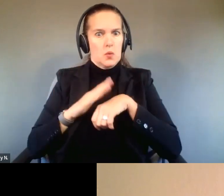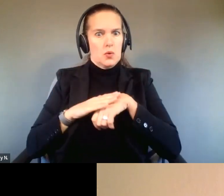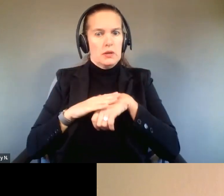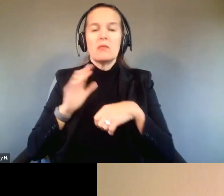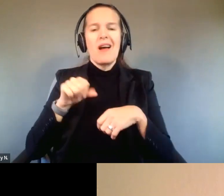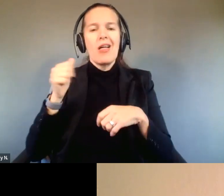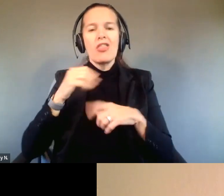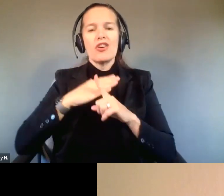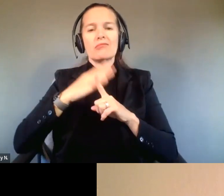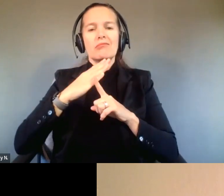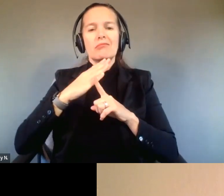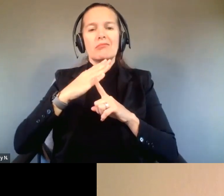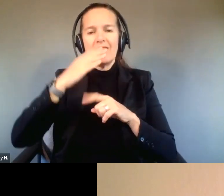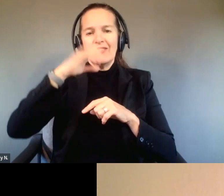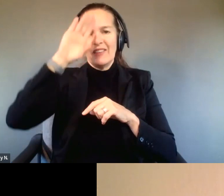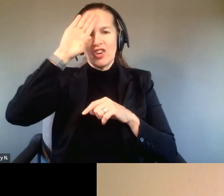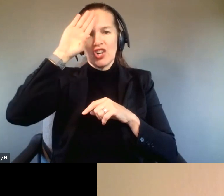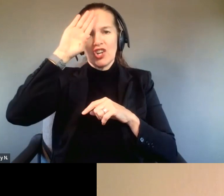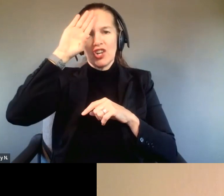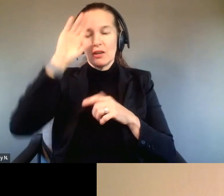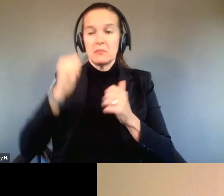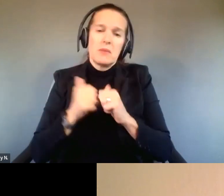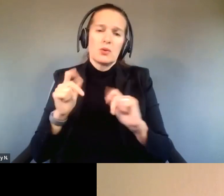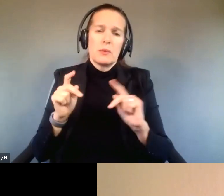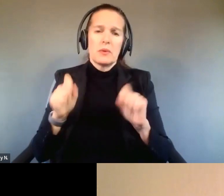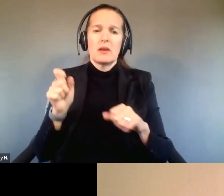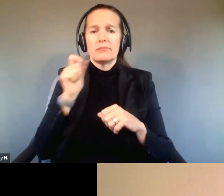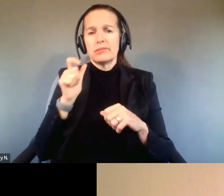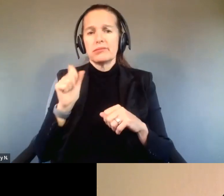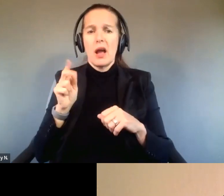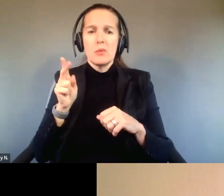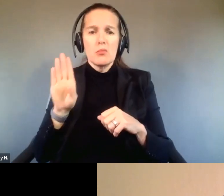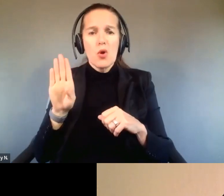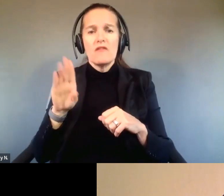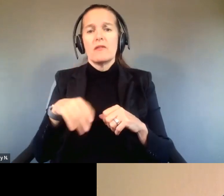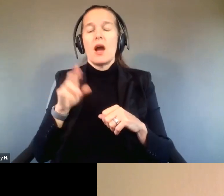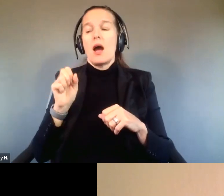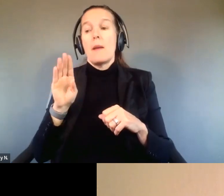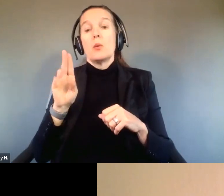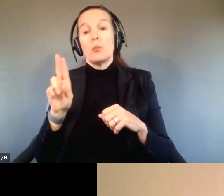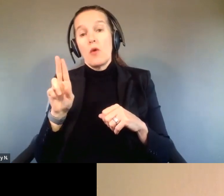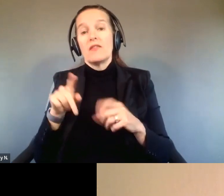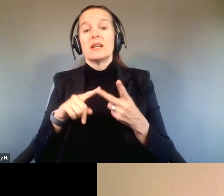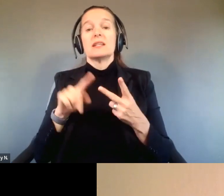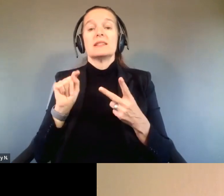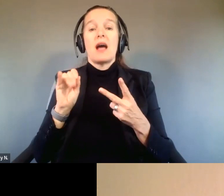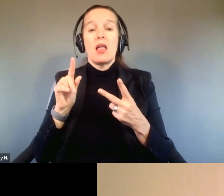fever. And so most people can take things like ibuprofen and Tylenol. they're okay to take